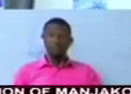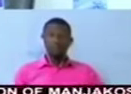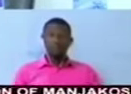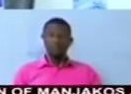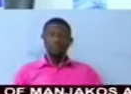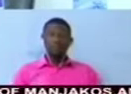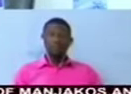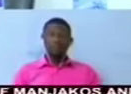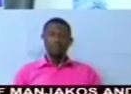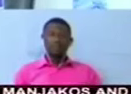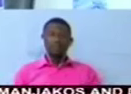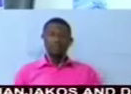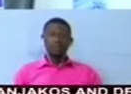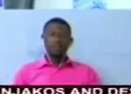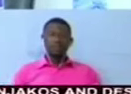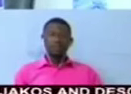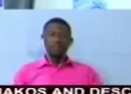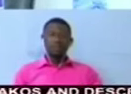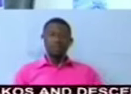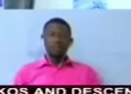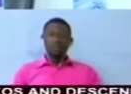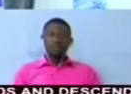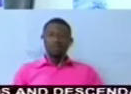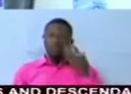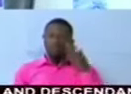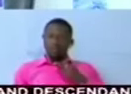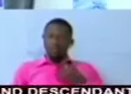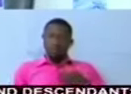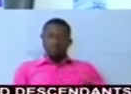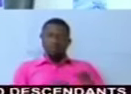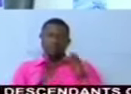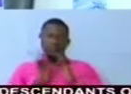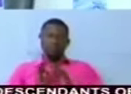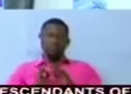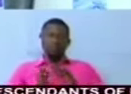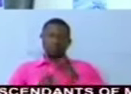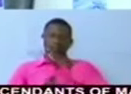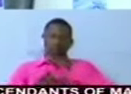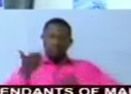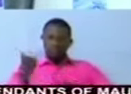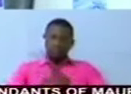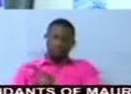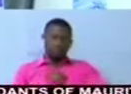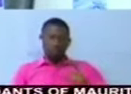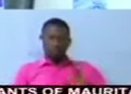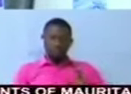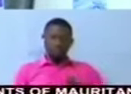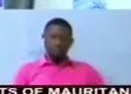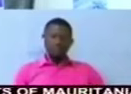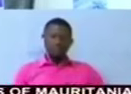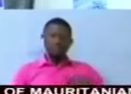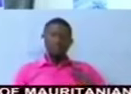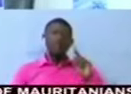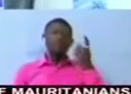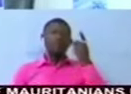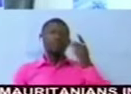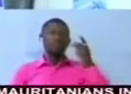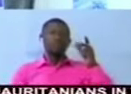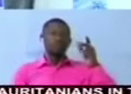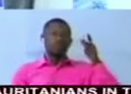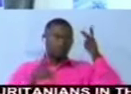nañ kayiti, kayiti kër gi. When they were taking the documents. To my first lawyer. My first lawyer.